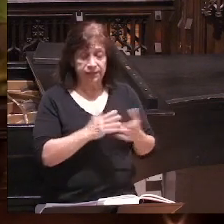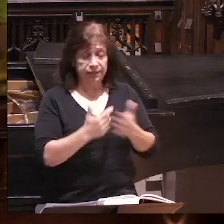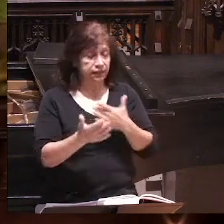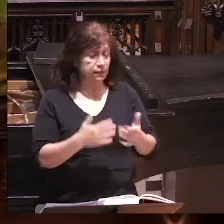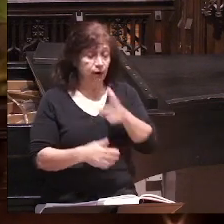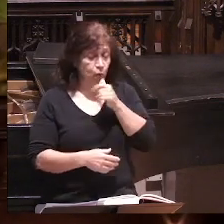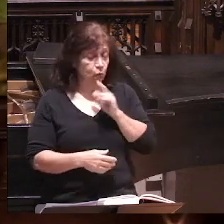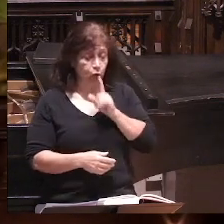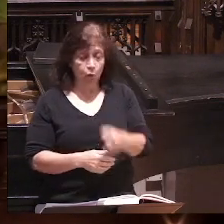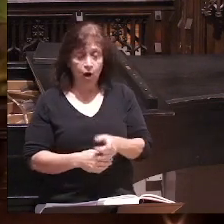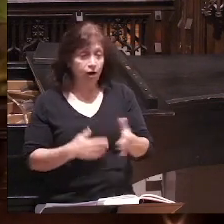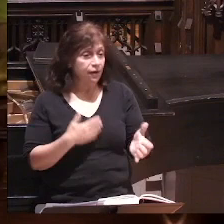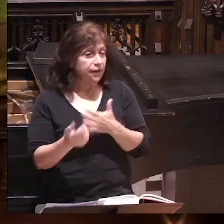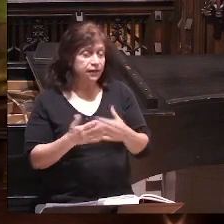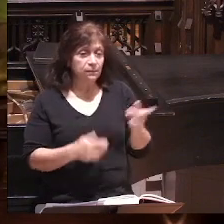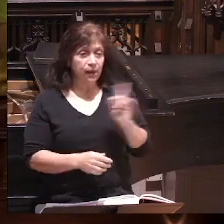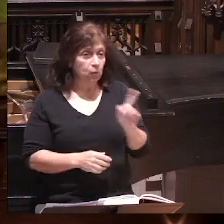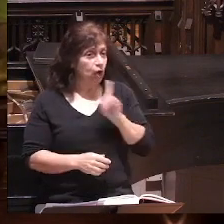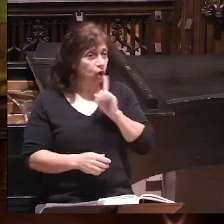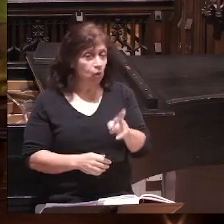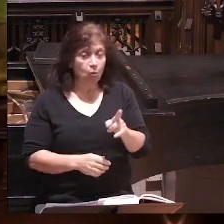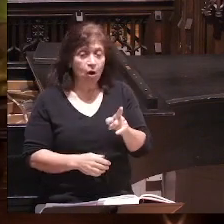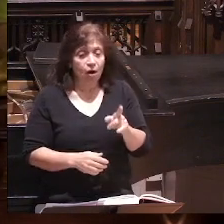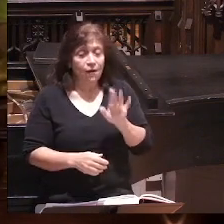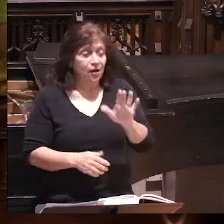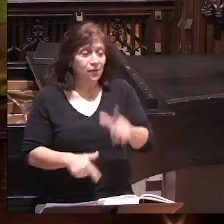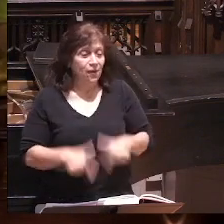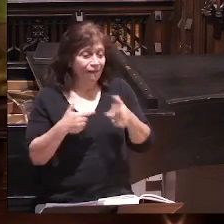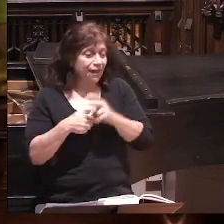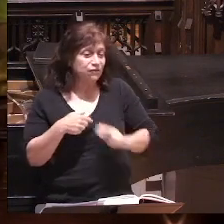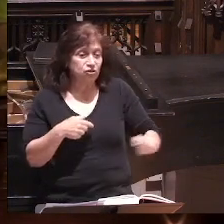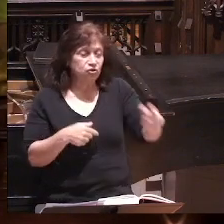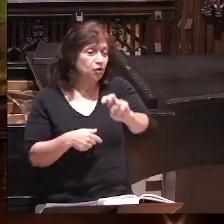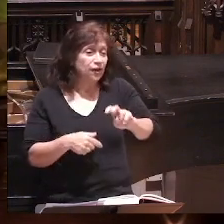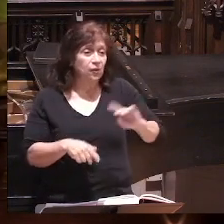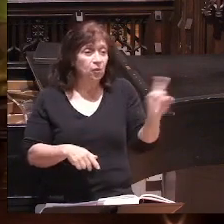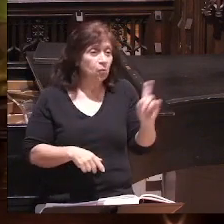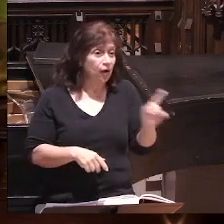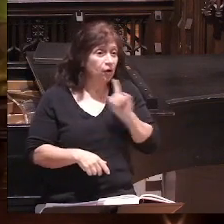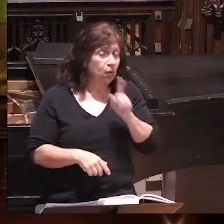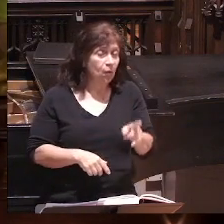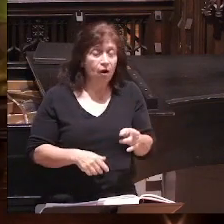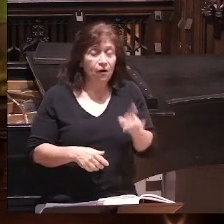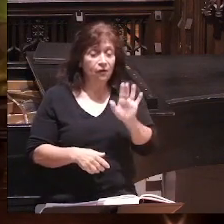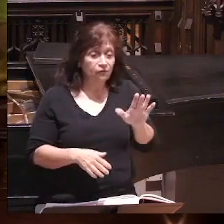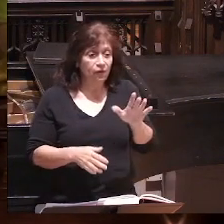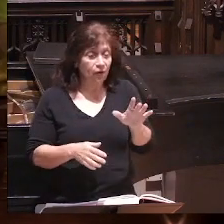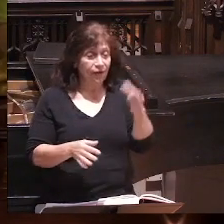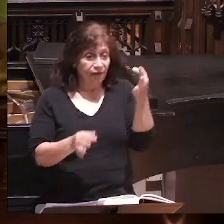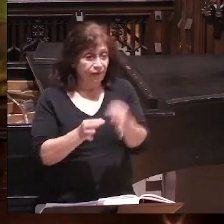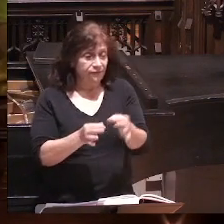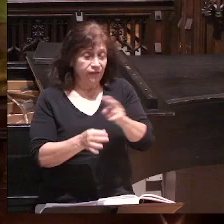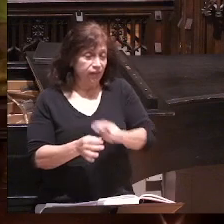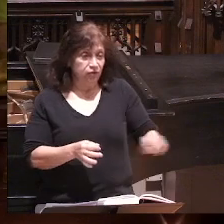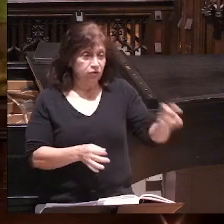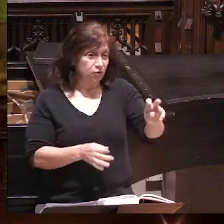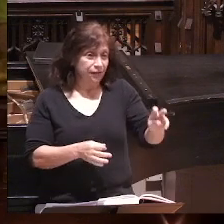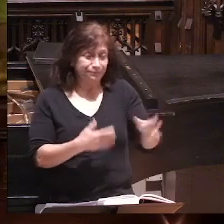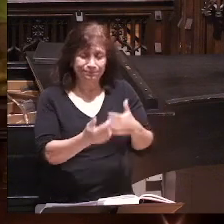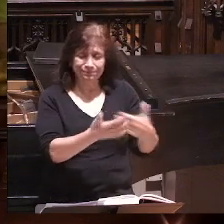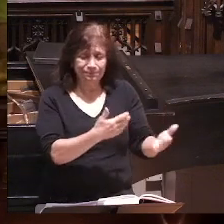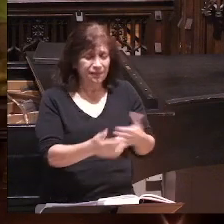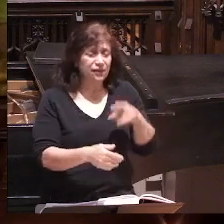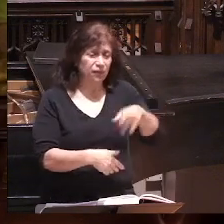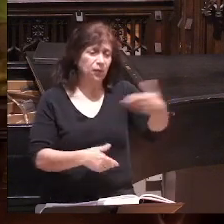who you are, no matter where you are on your life's journey, where you are on your journey of faith, you are